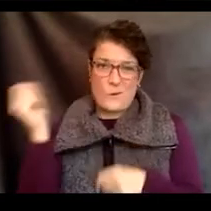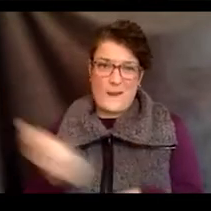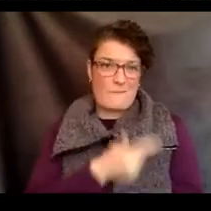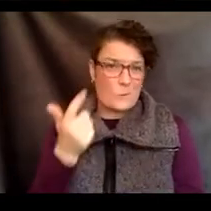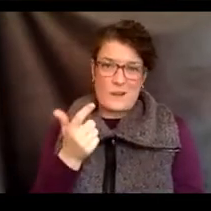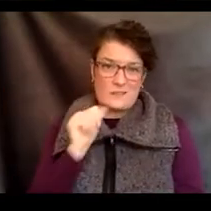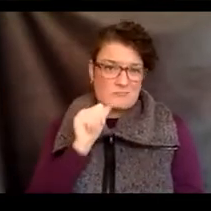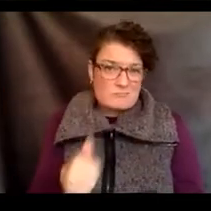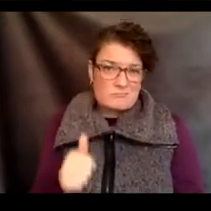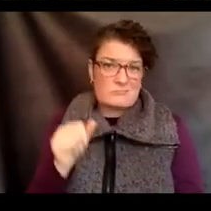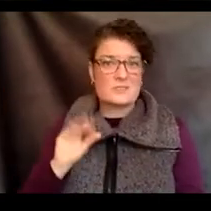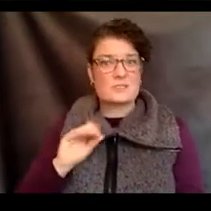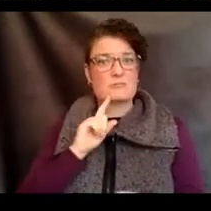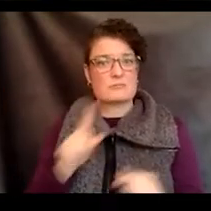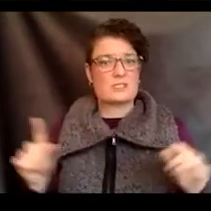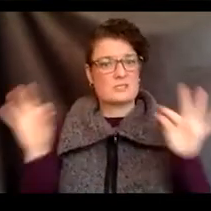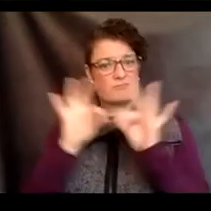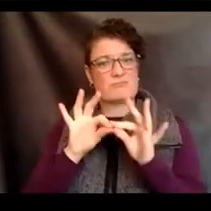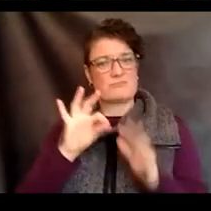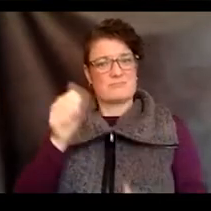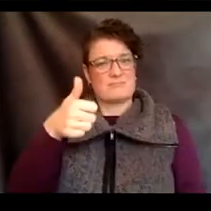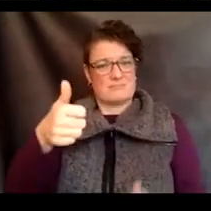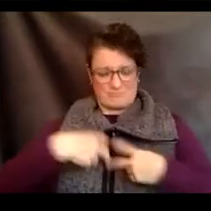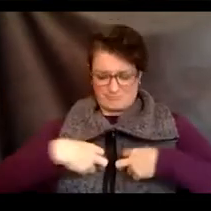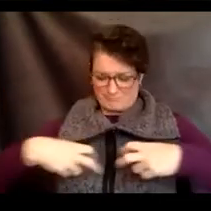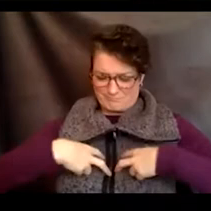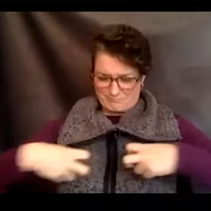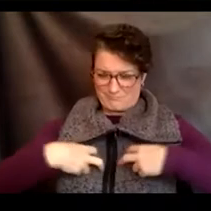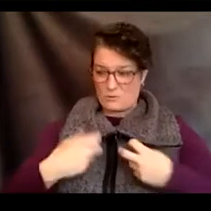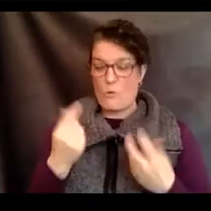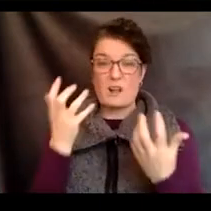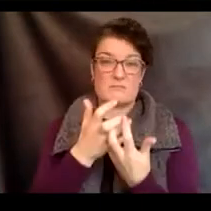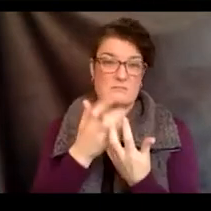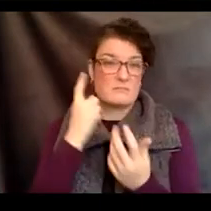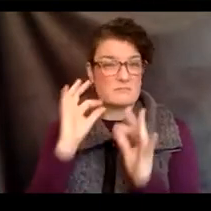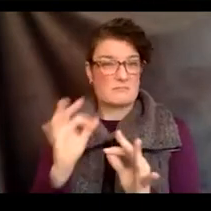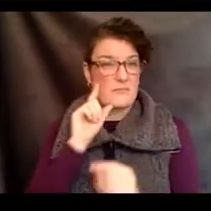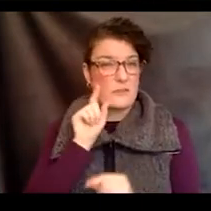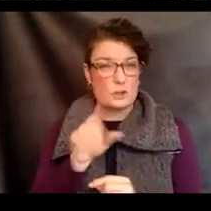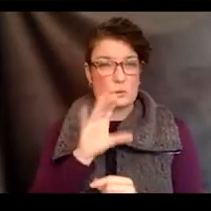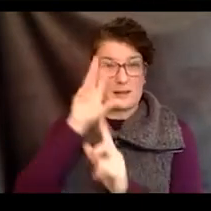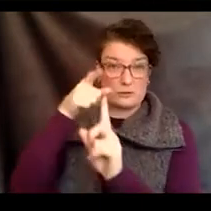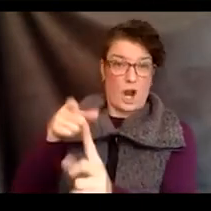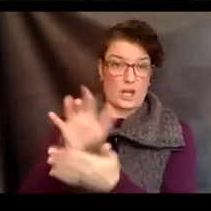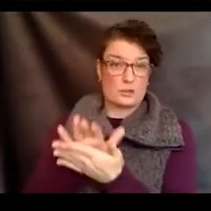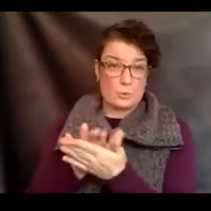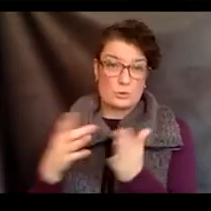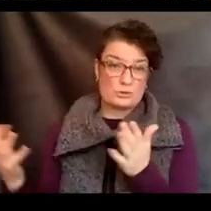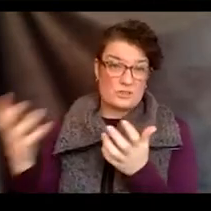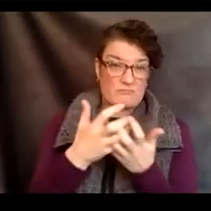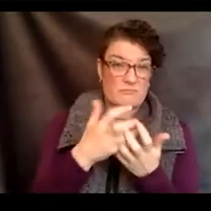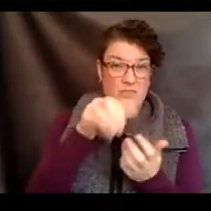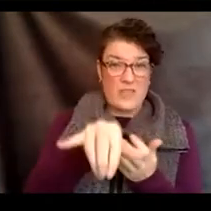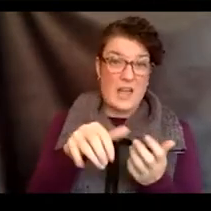so to take the time to really do the soul searching about what's right for you and target schools that represent that you can, you know, contribute